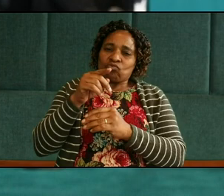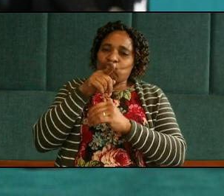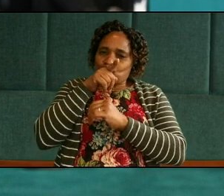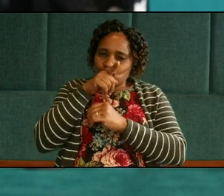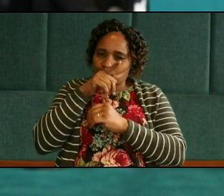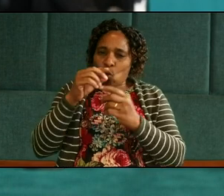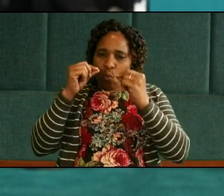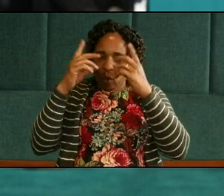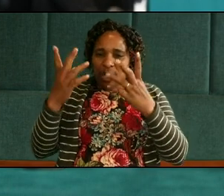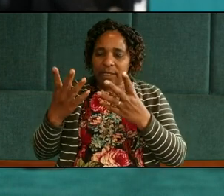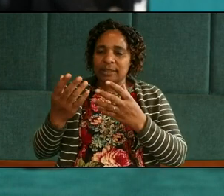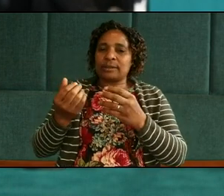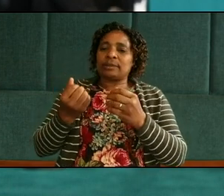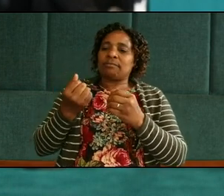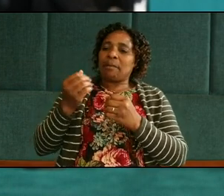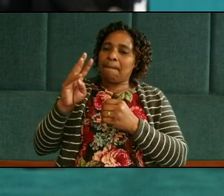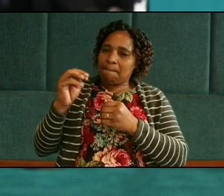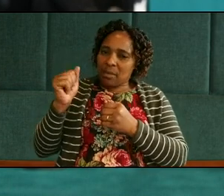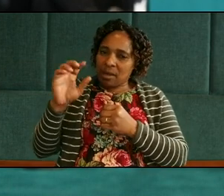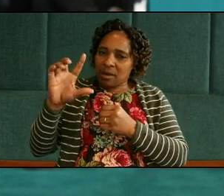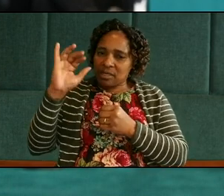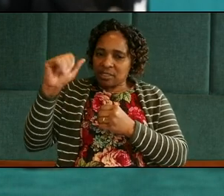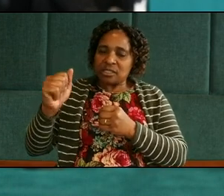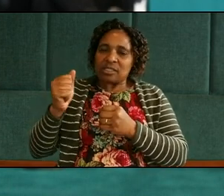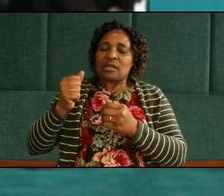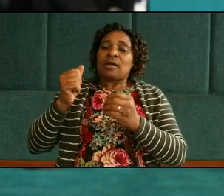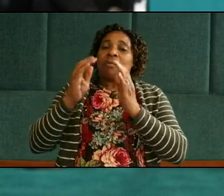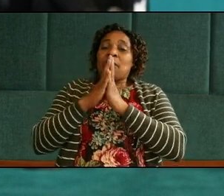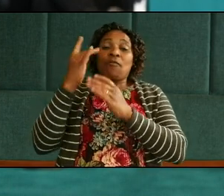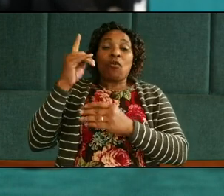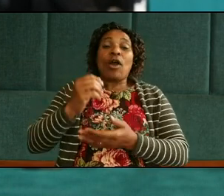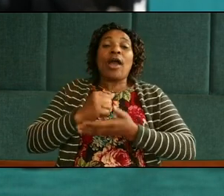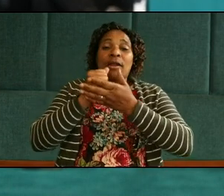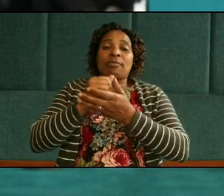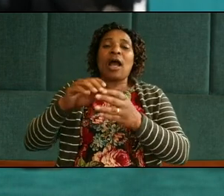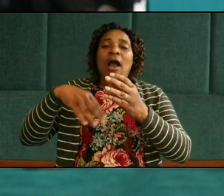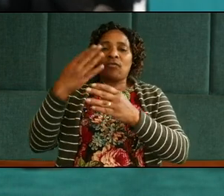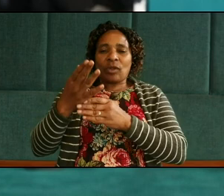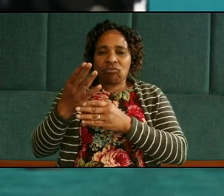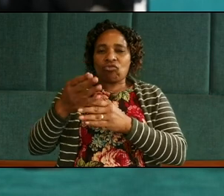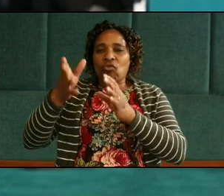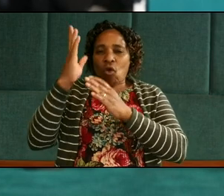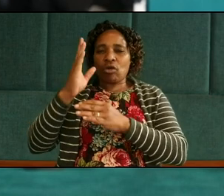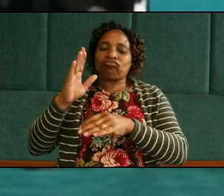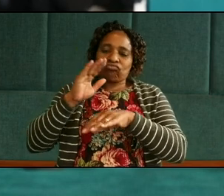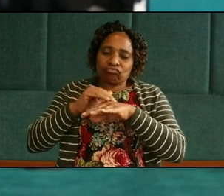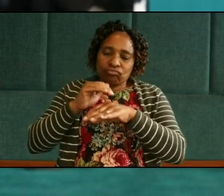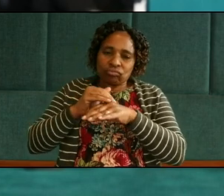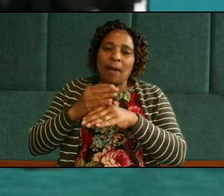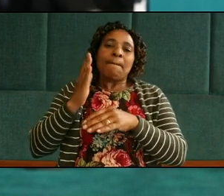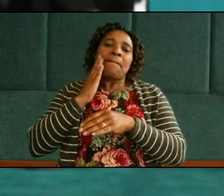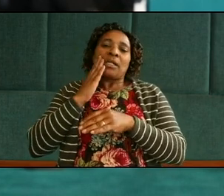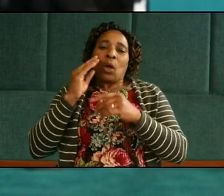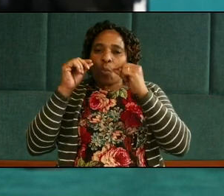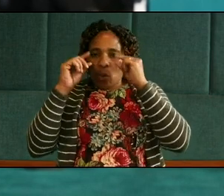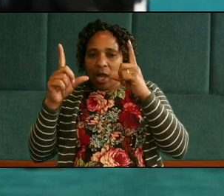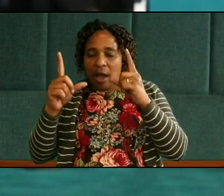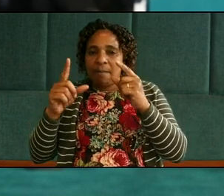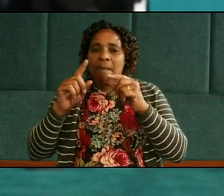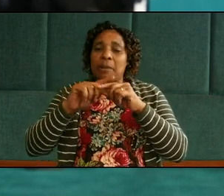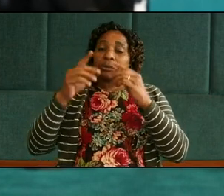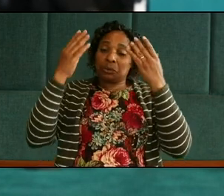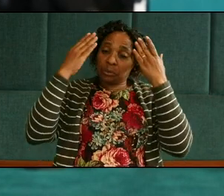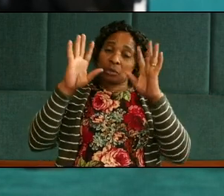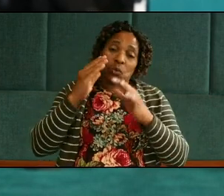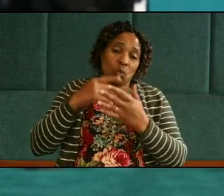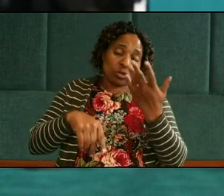her kid. Then Maris prayed to God for help. Then after that, God woke up the mother. But the mother didn't know what to do. She asked God, "What do